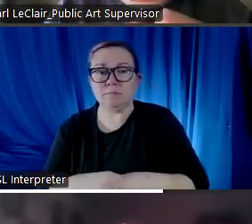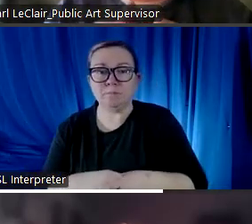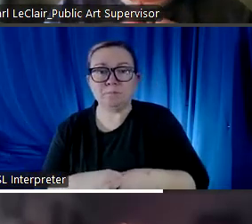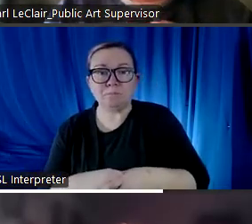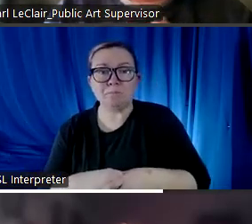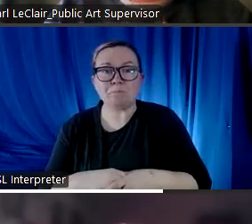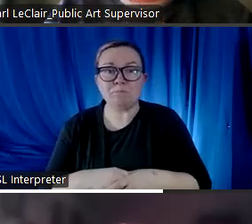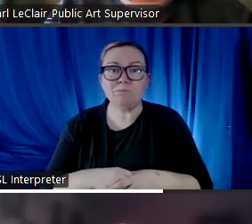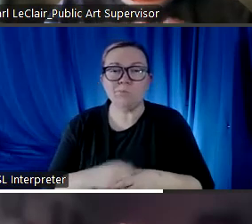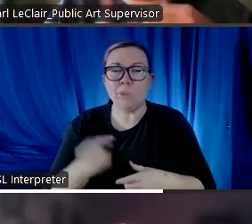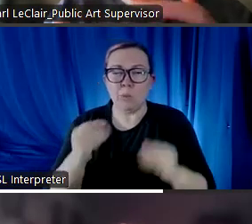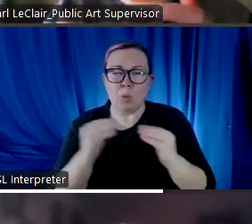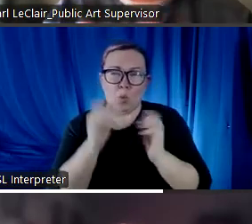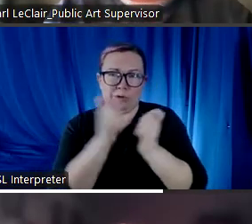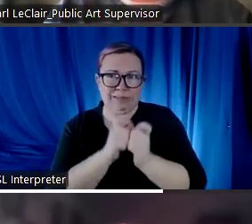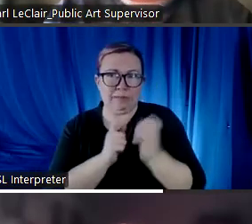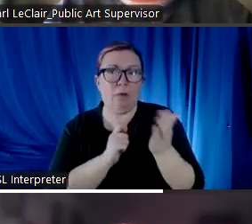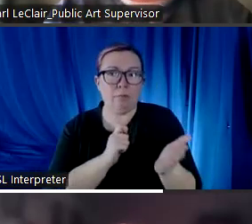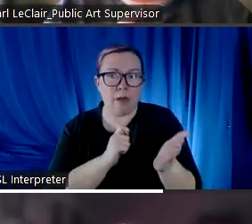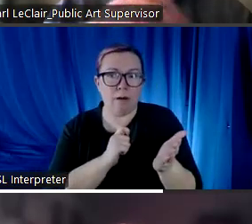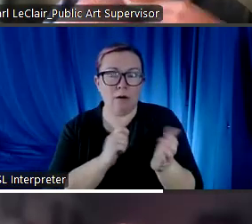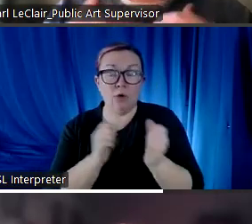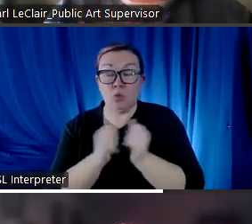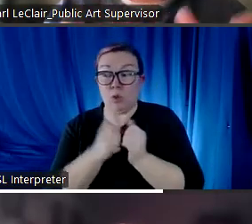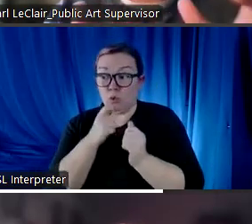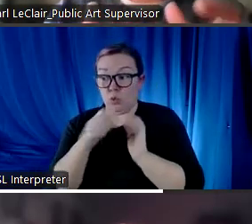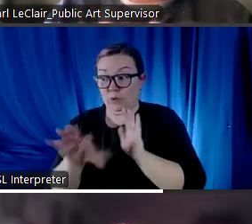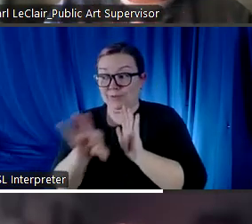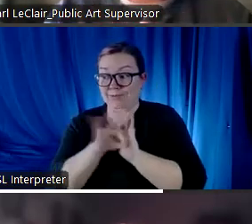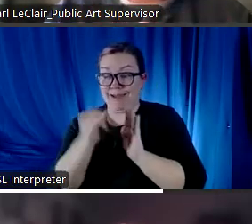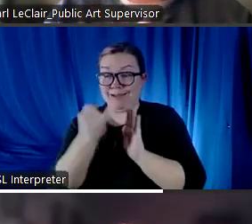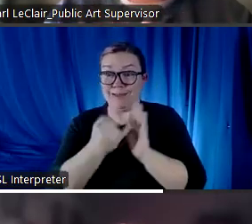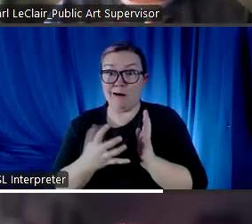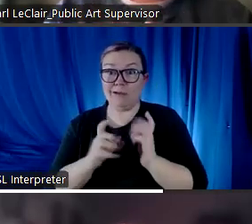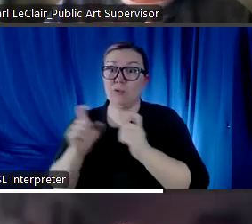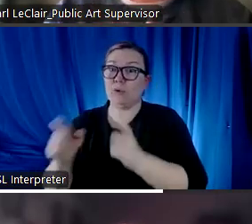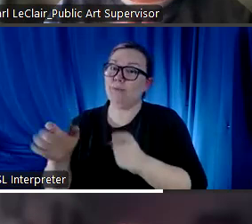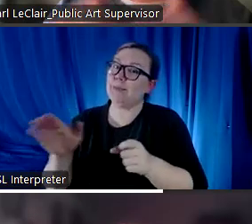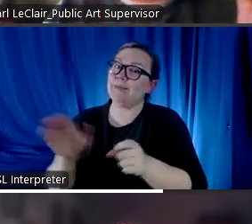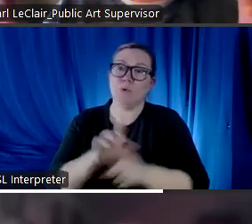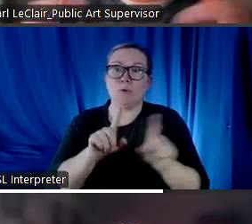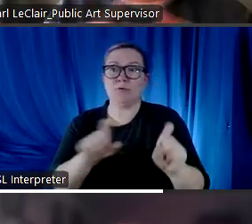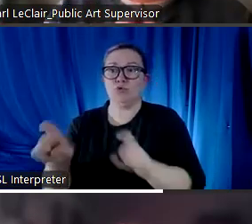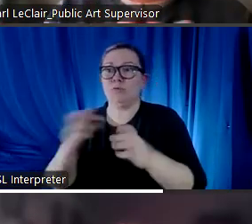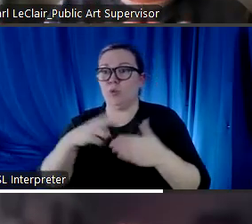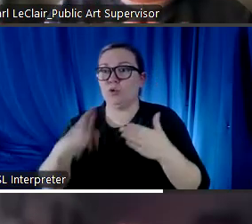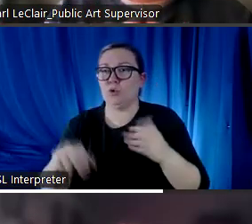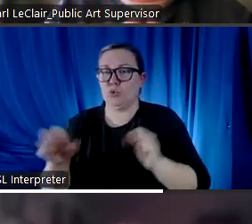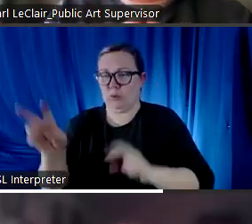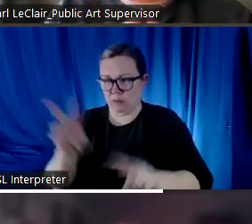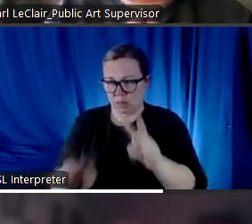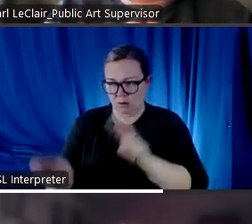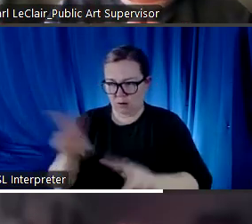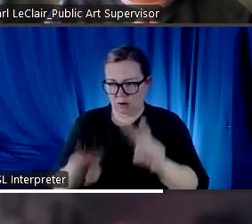So there's a little bit more detail there. And with the selected artists, we will turn over the full survey results. So you can have get a sense